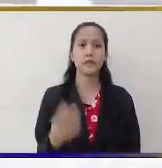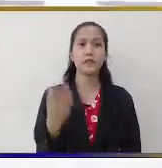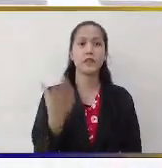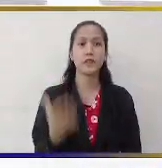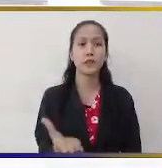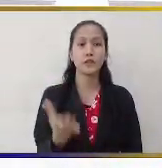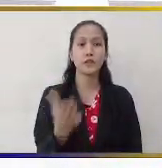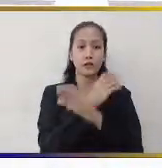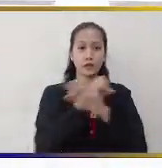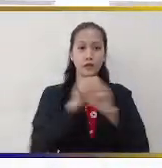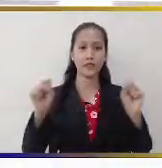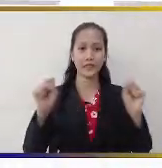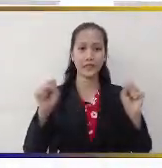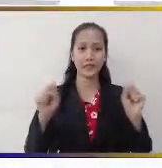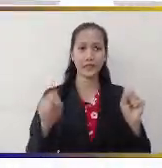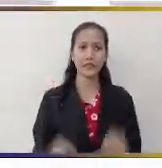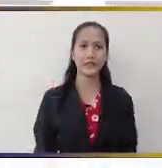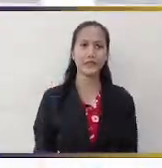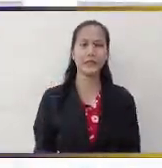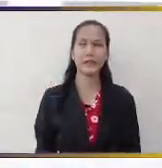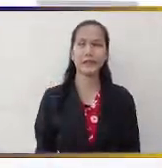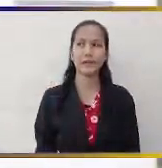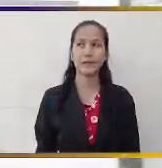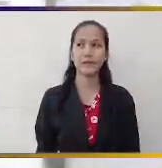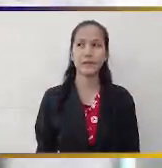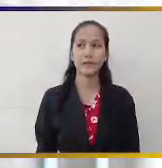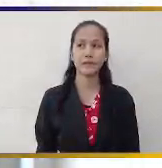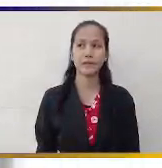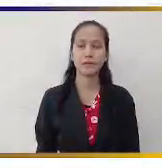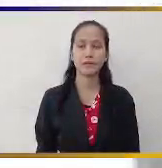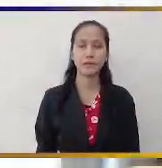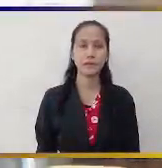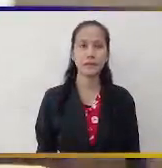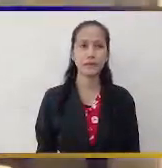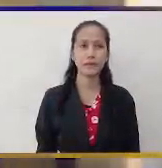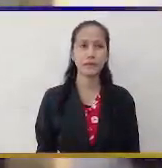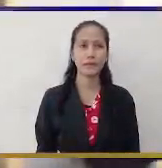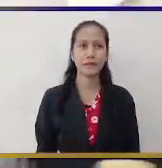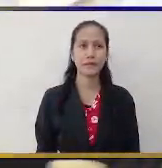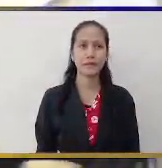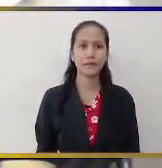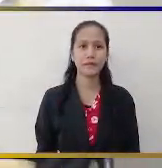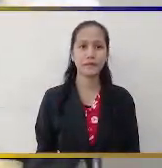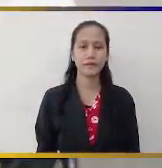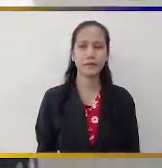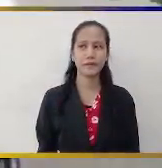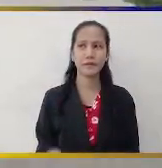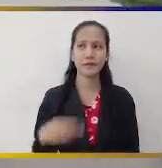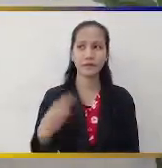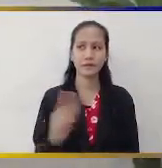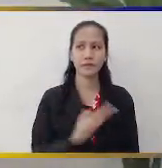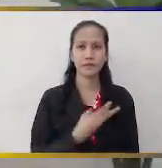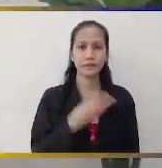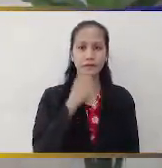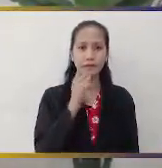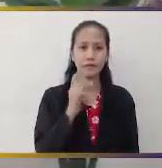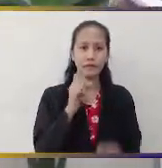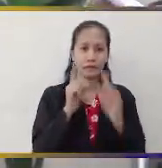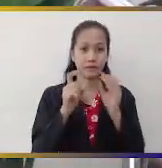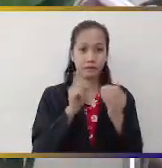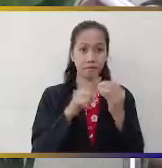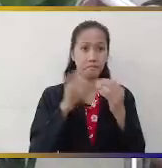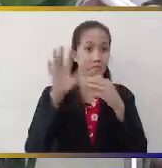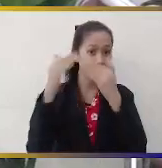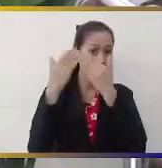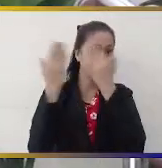saved. Amen. Not a morning message. We're not talking about going to heaven. That's